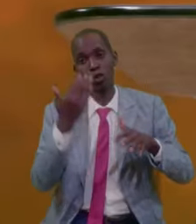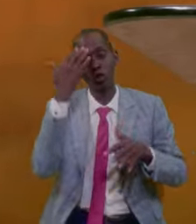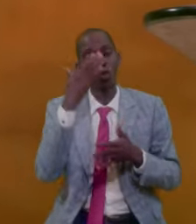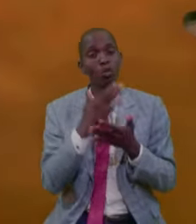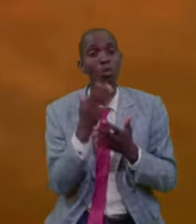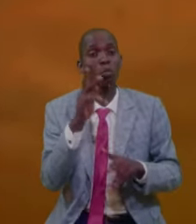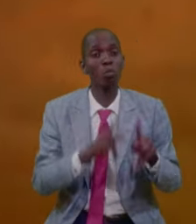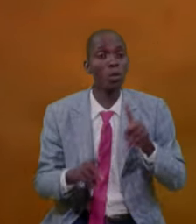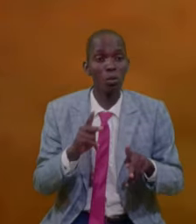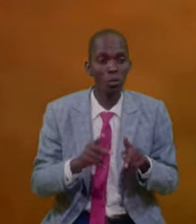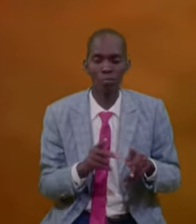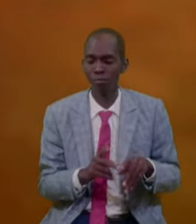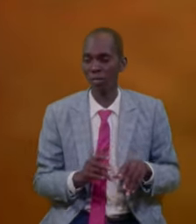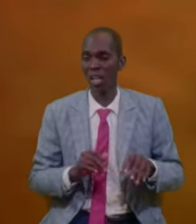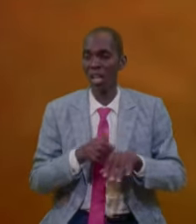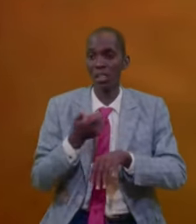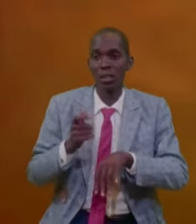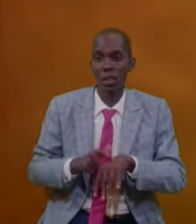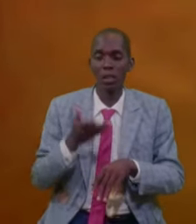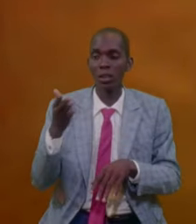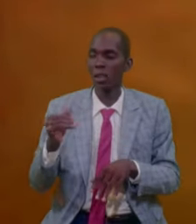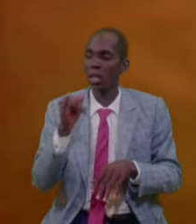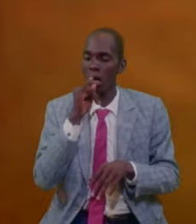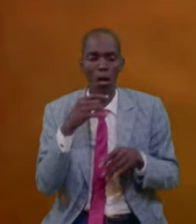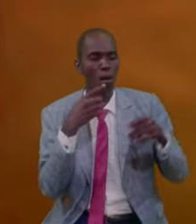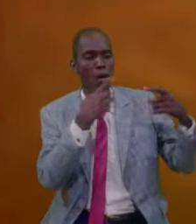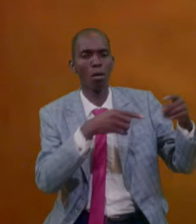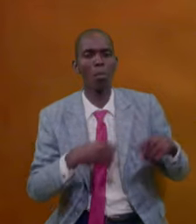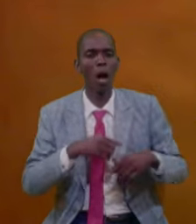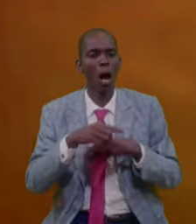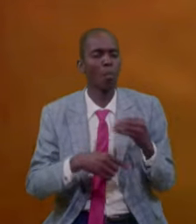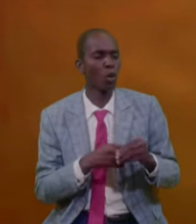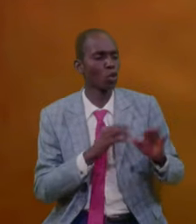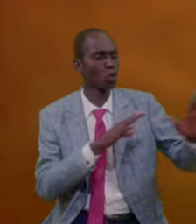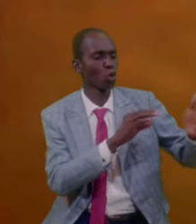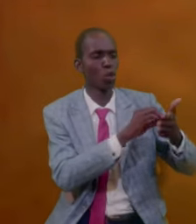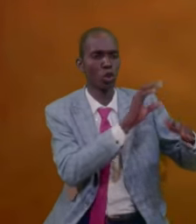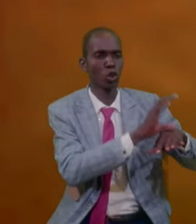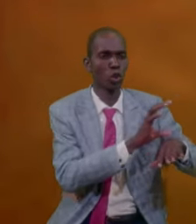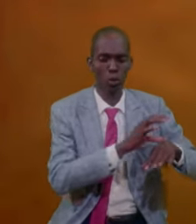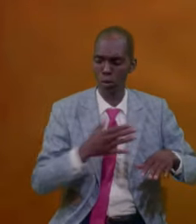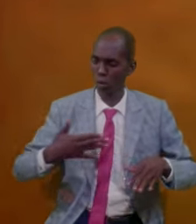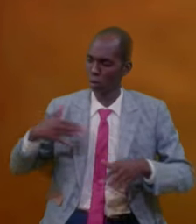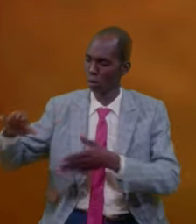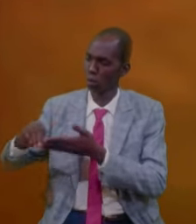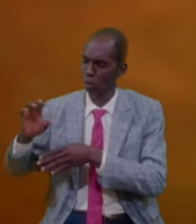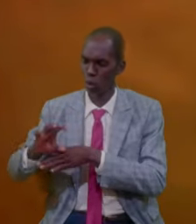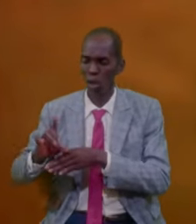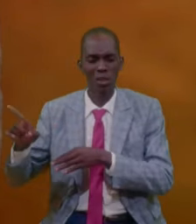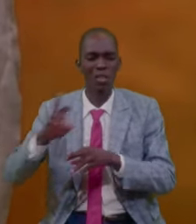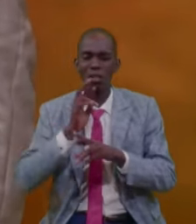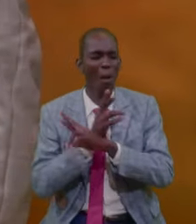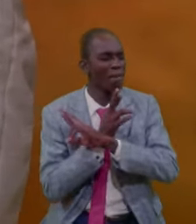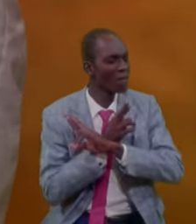any argument about your church and our church, they can fight. They can say,